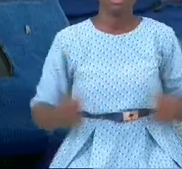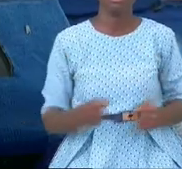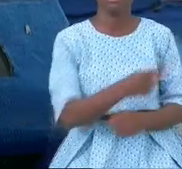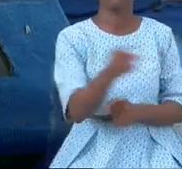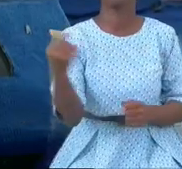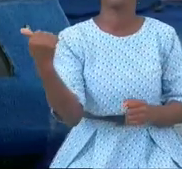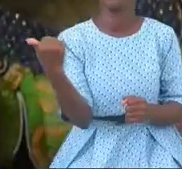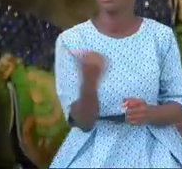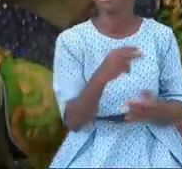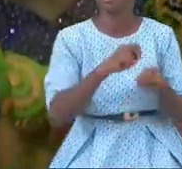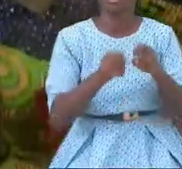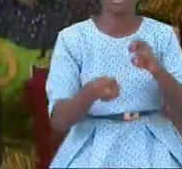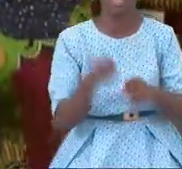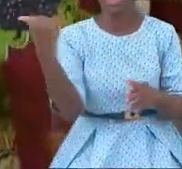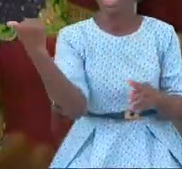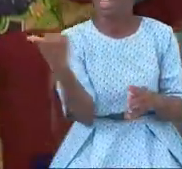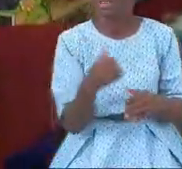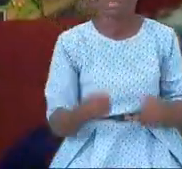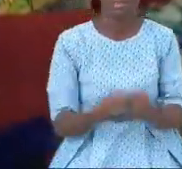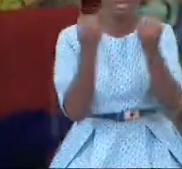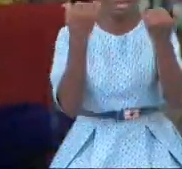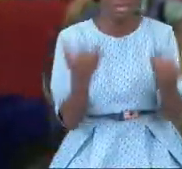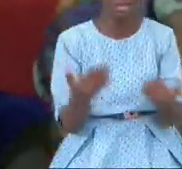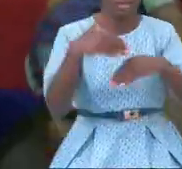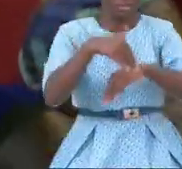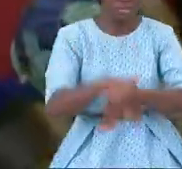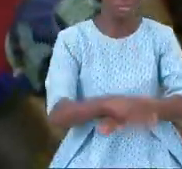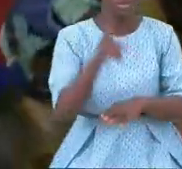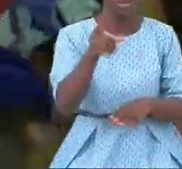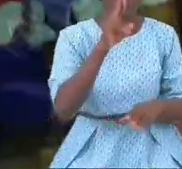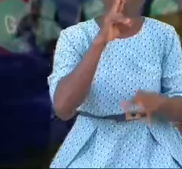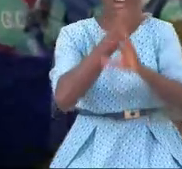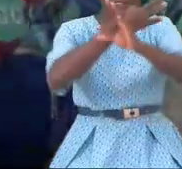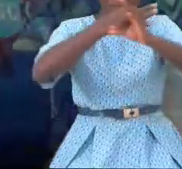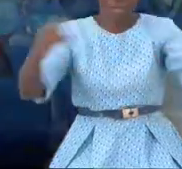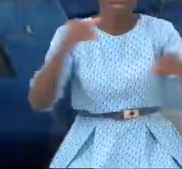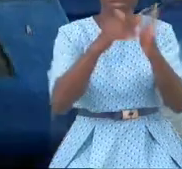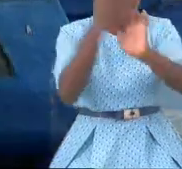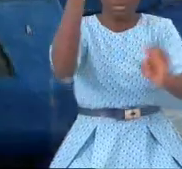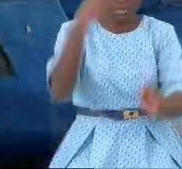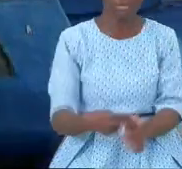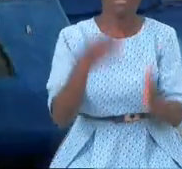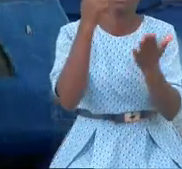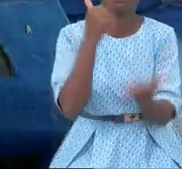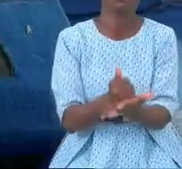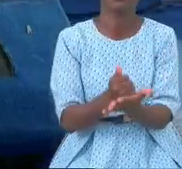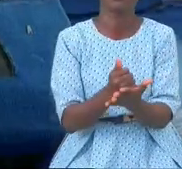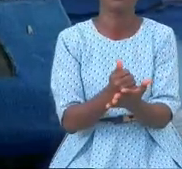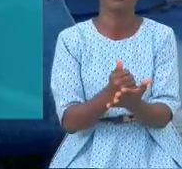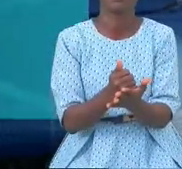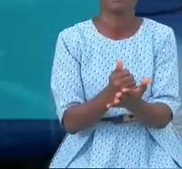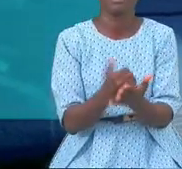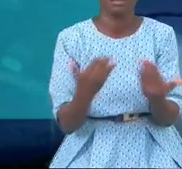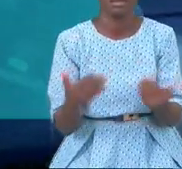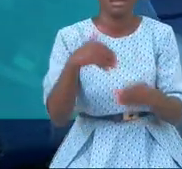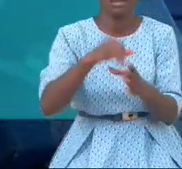Jesus' name. Look at John chapter 1, verse 12. But as